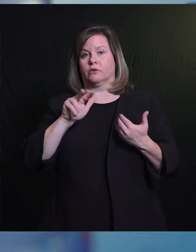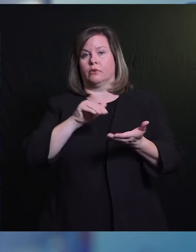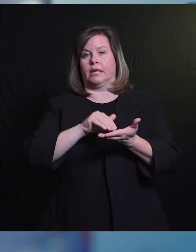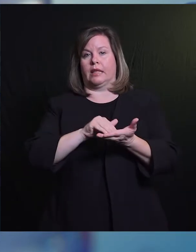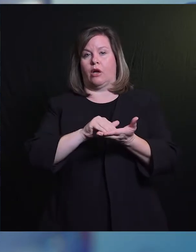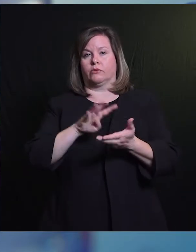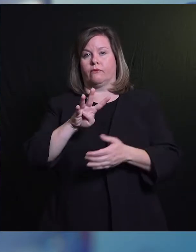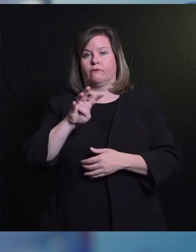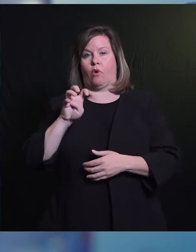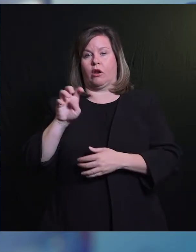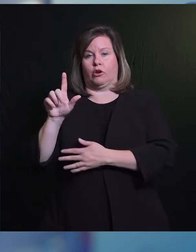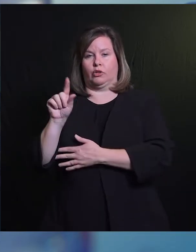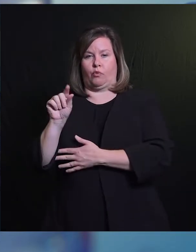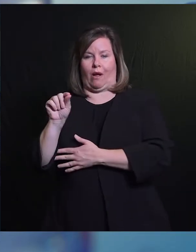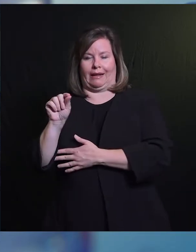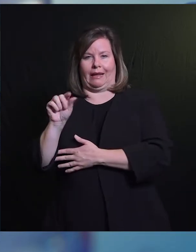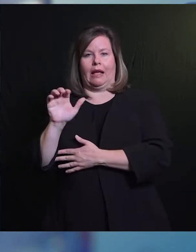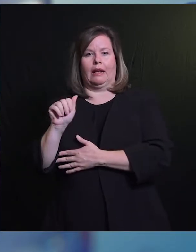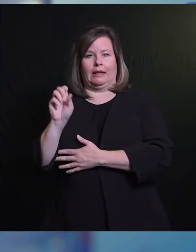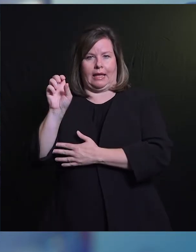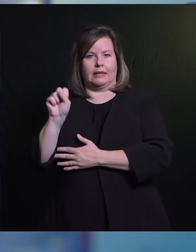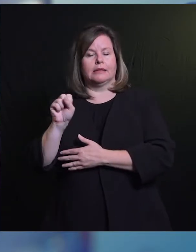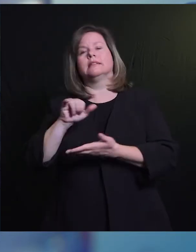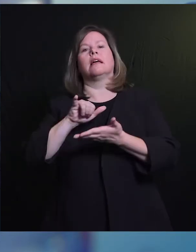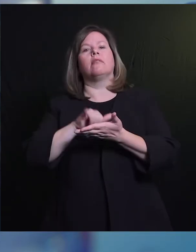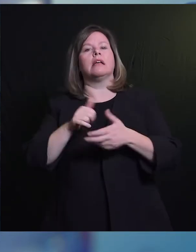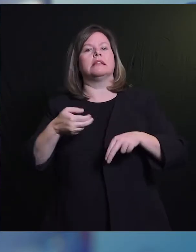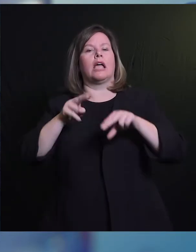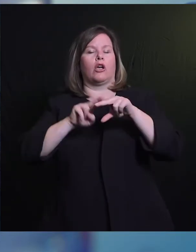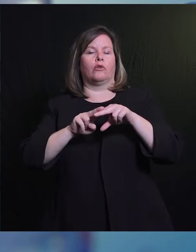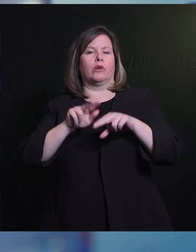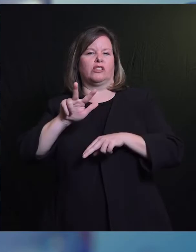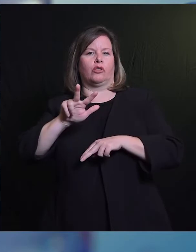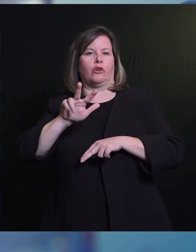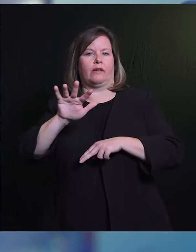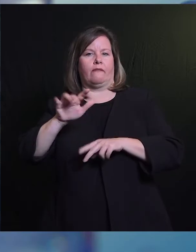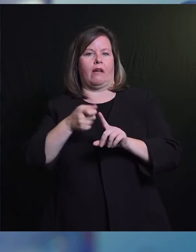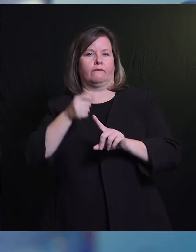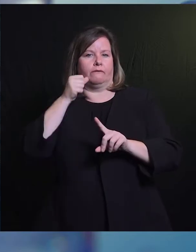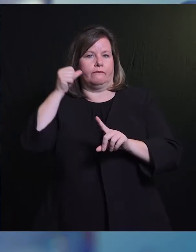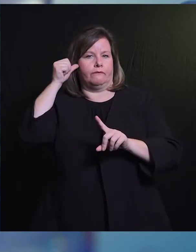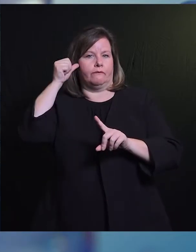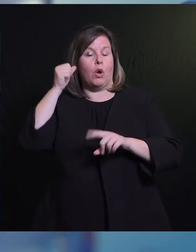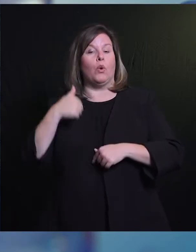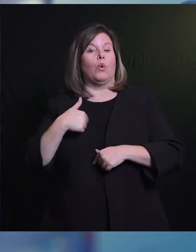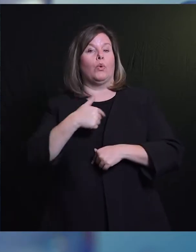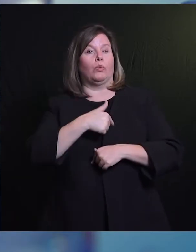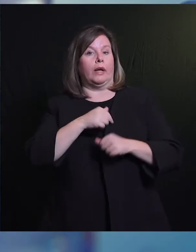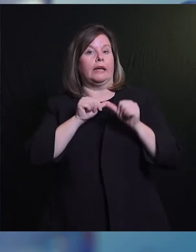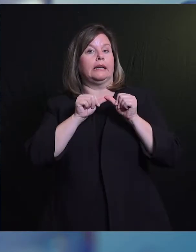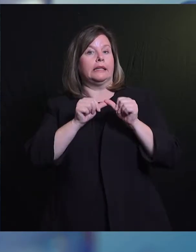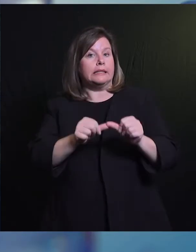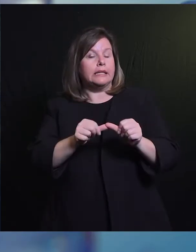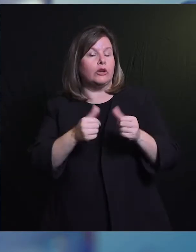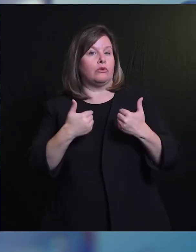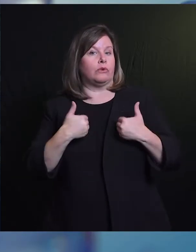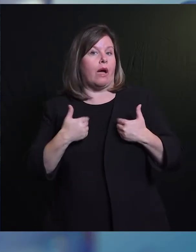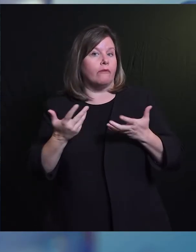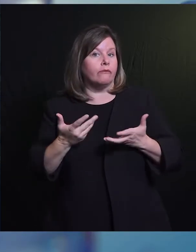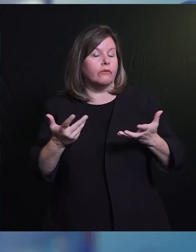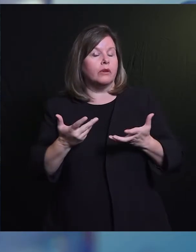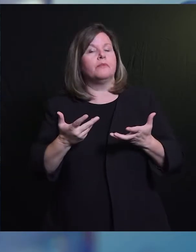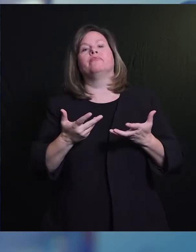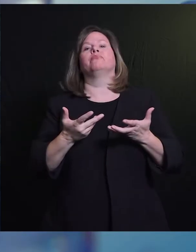3,420 diagnosed cases, an increase of 35 over the previous day. So we continue to see this